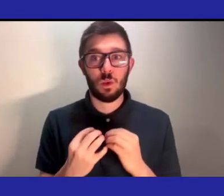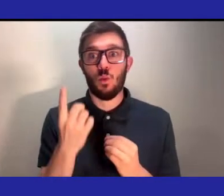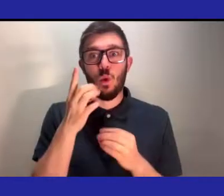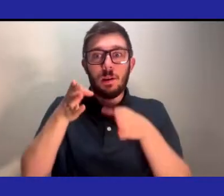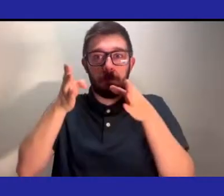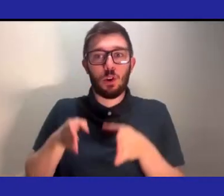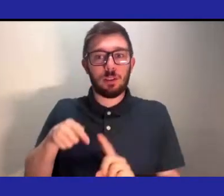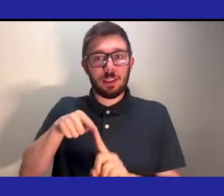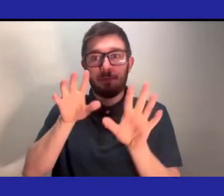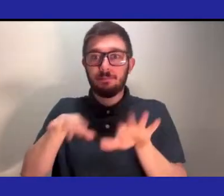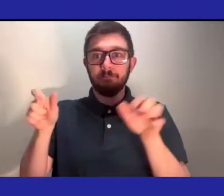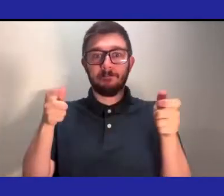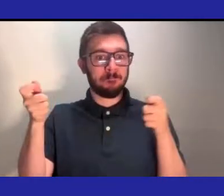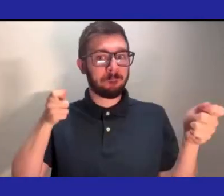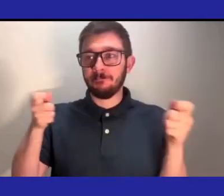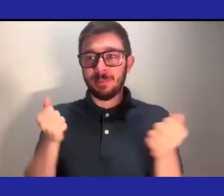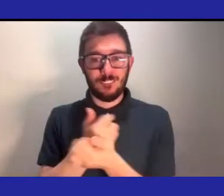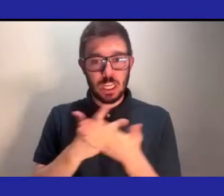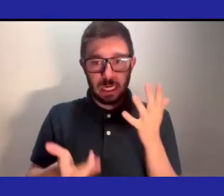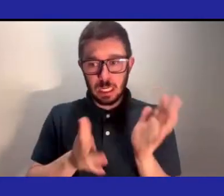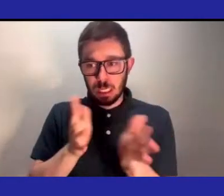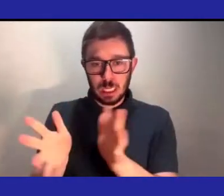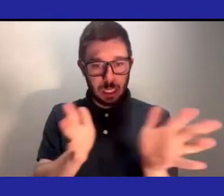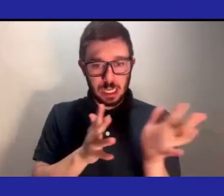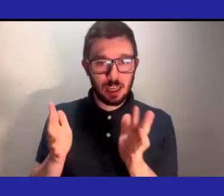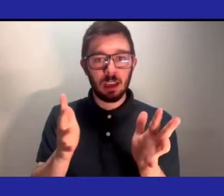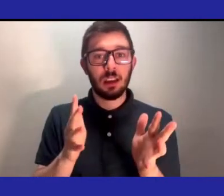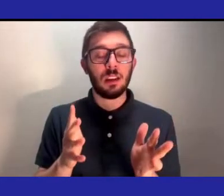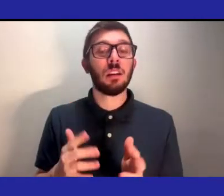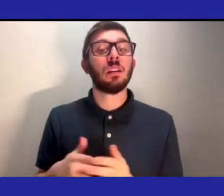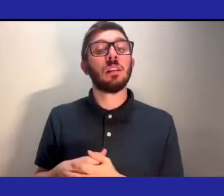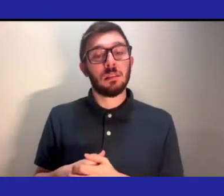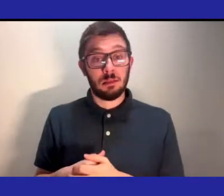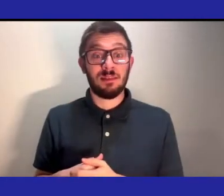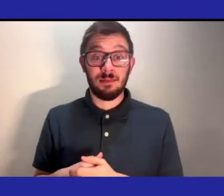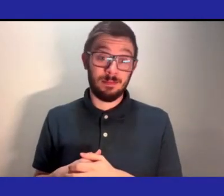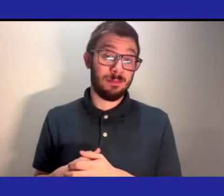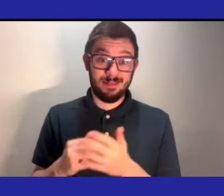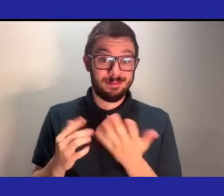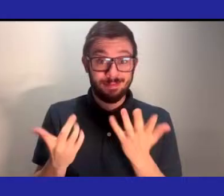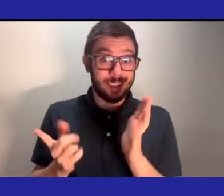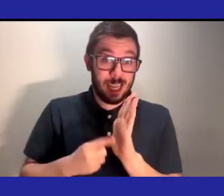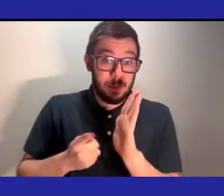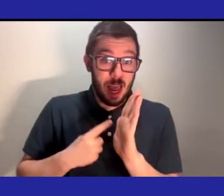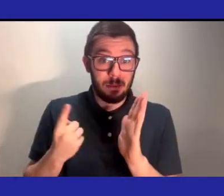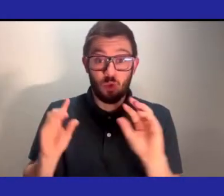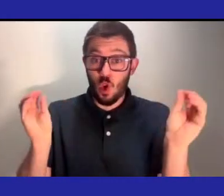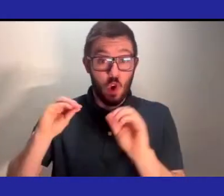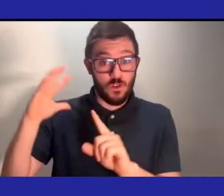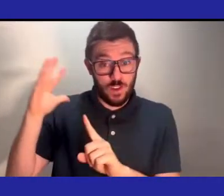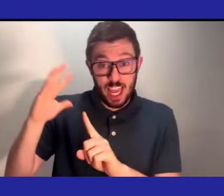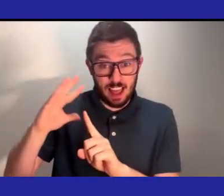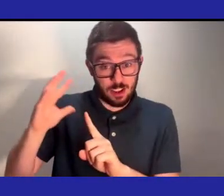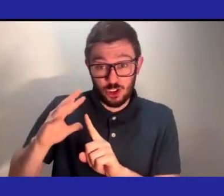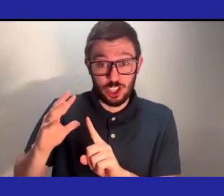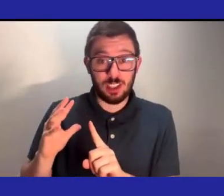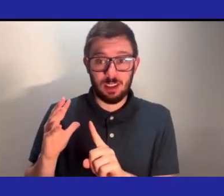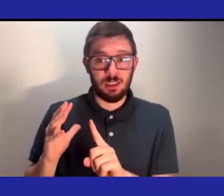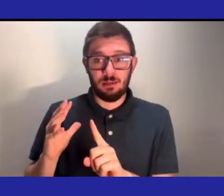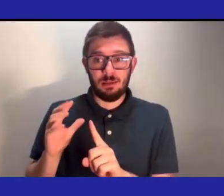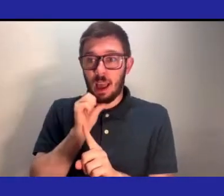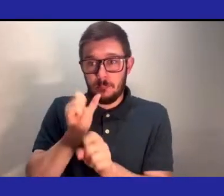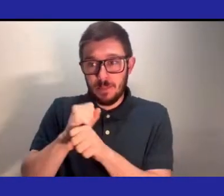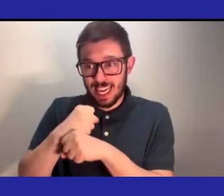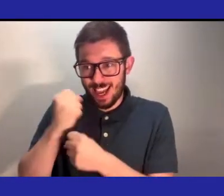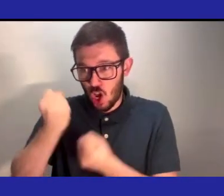all. And then in the extreme, we weren't even doing radiology. We weren't even making cars, we're making boats, right? And so how